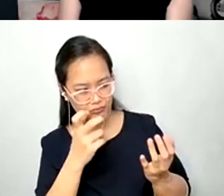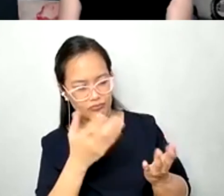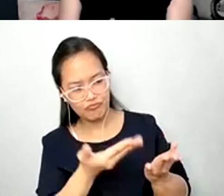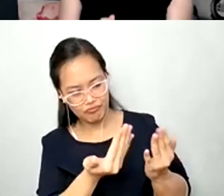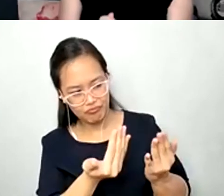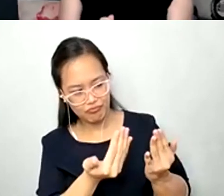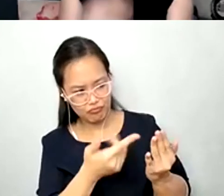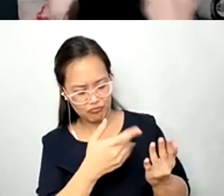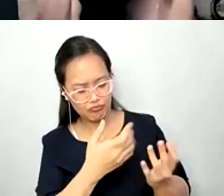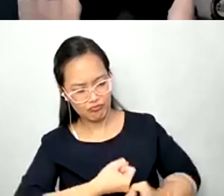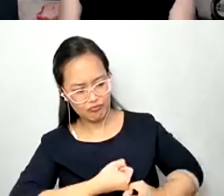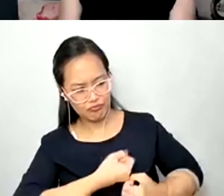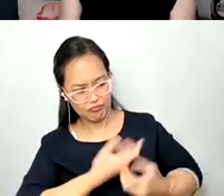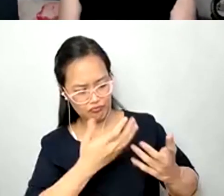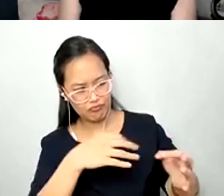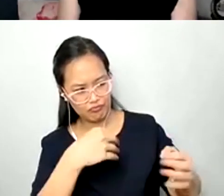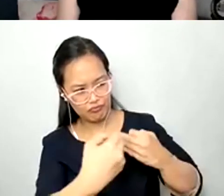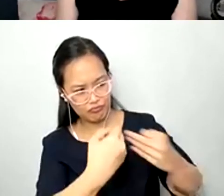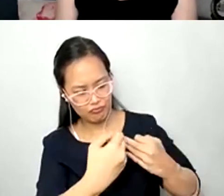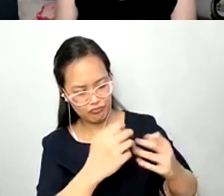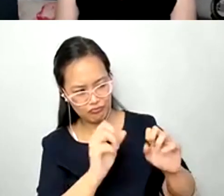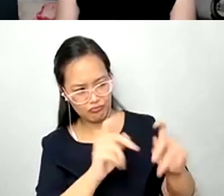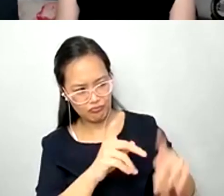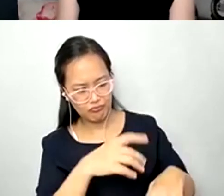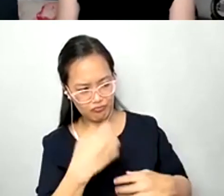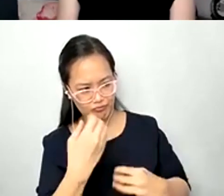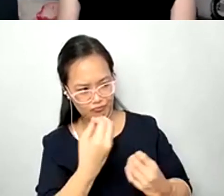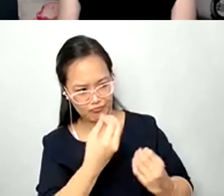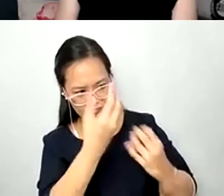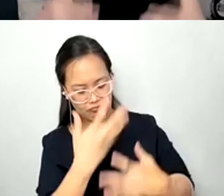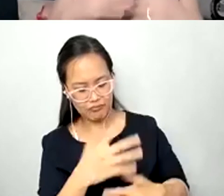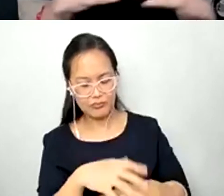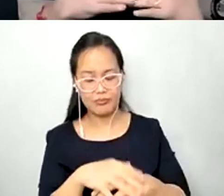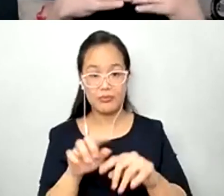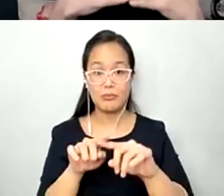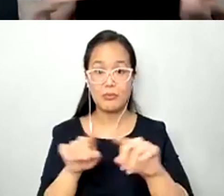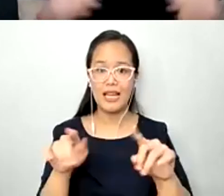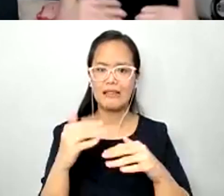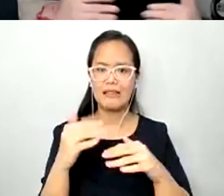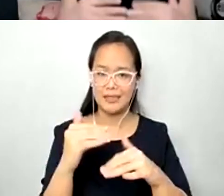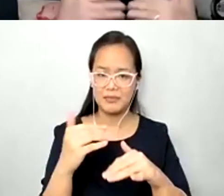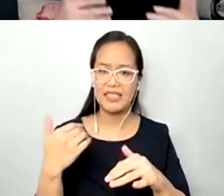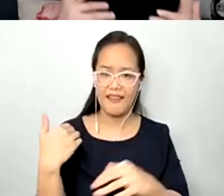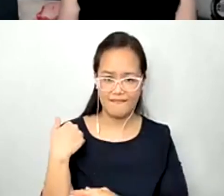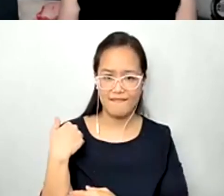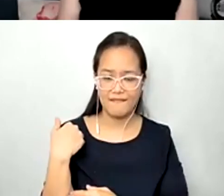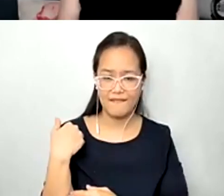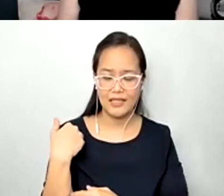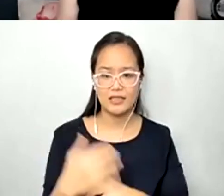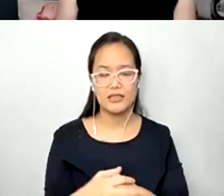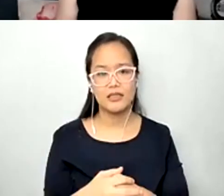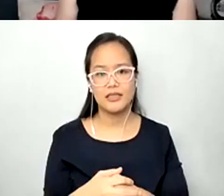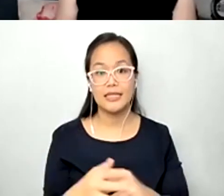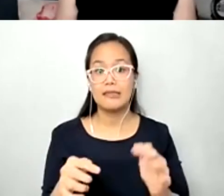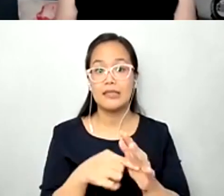for you to explain your thoughts. But definitely, there's also a limitation. Sometimes